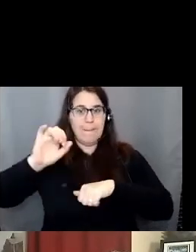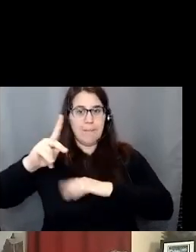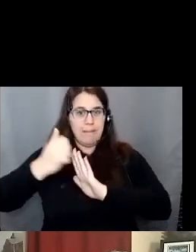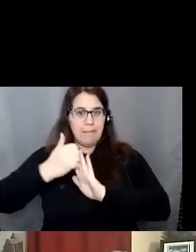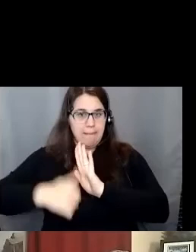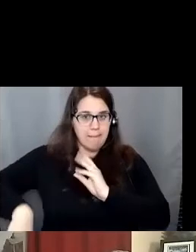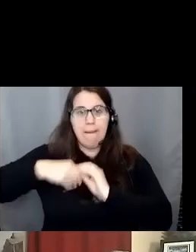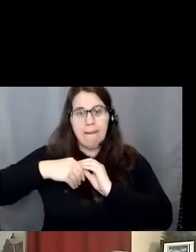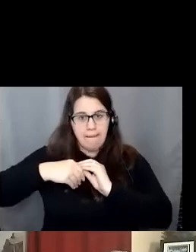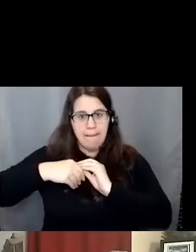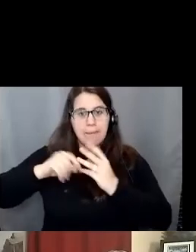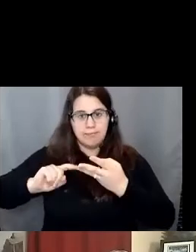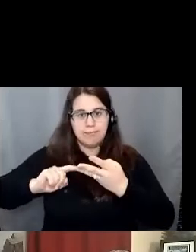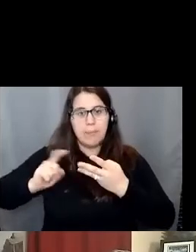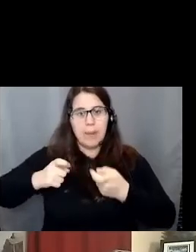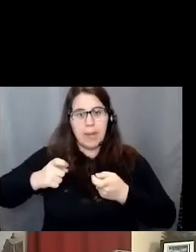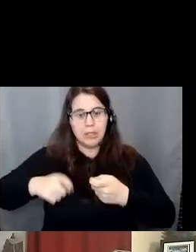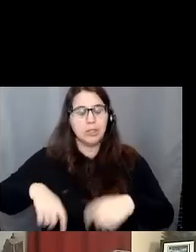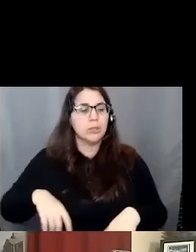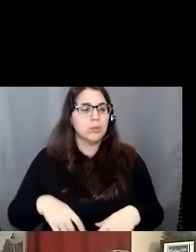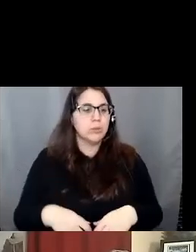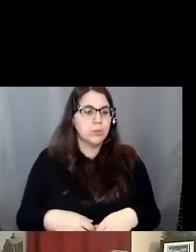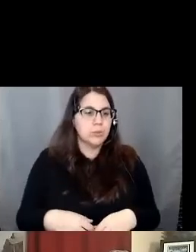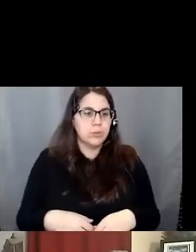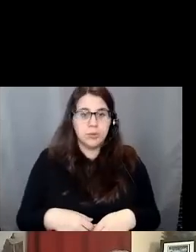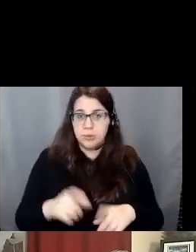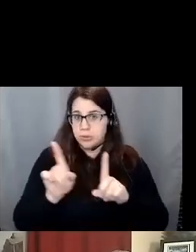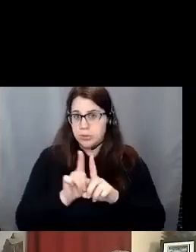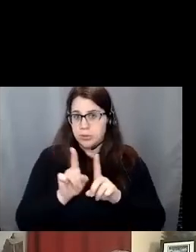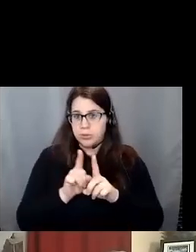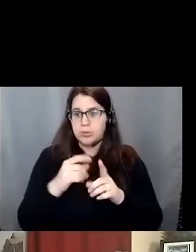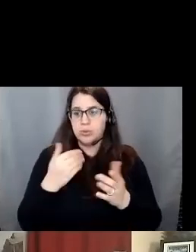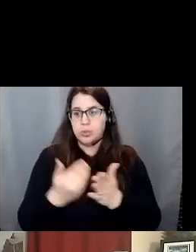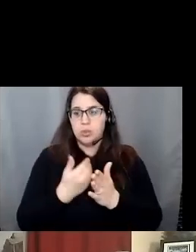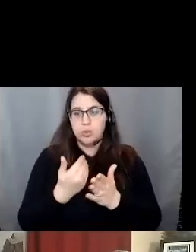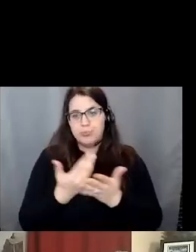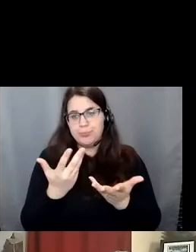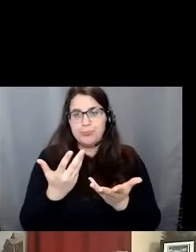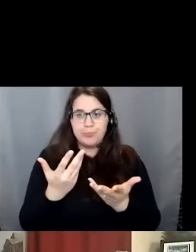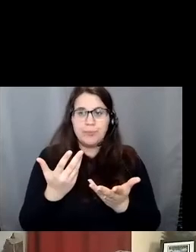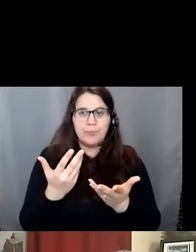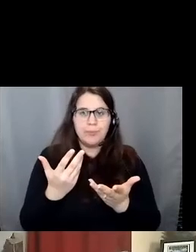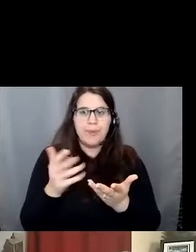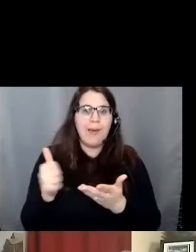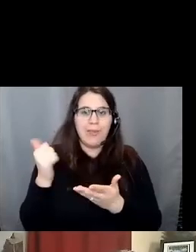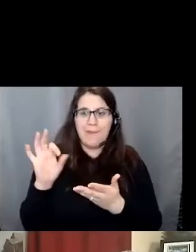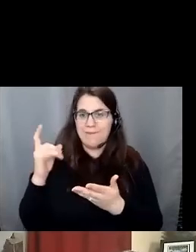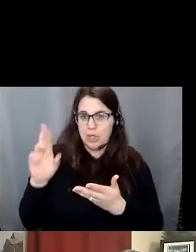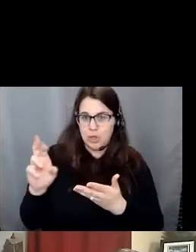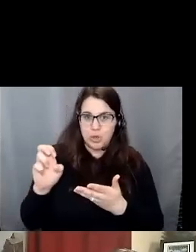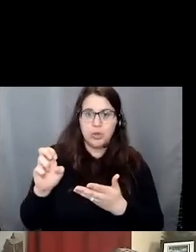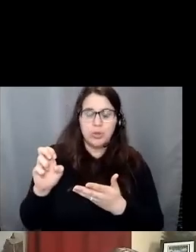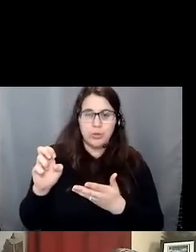one. And then also we have a newer, a feature that's been brought back into